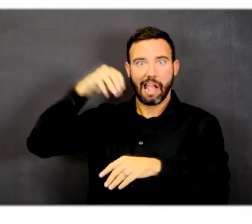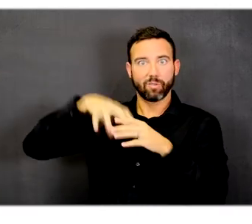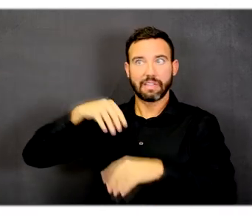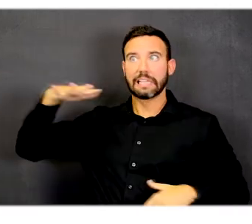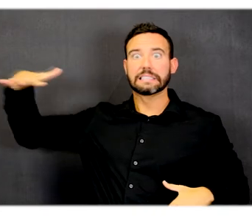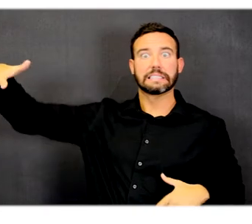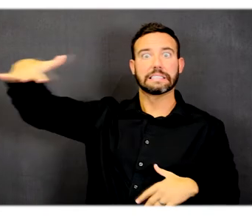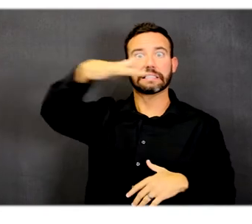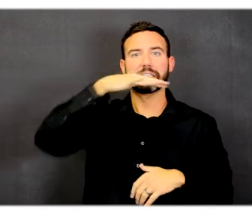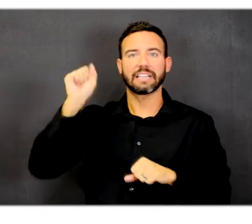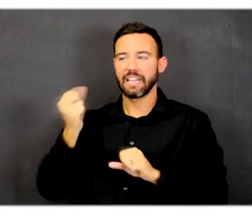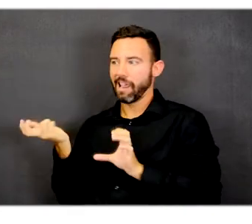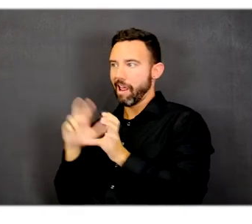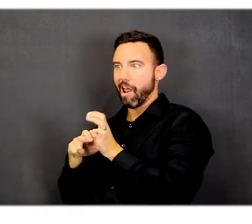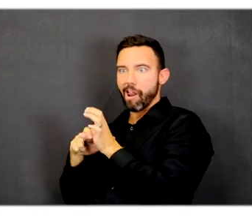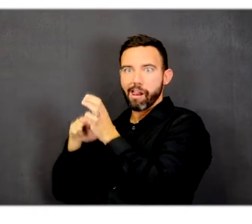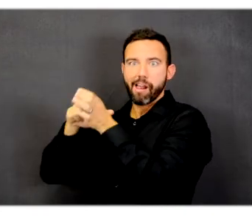the site.